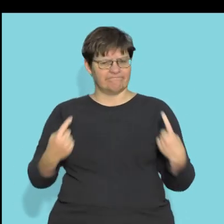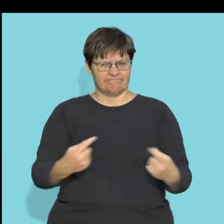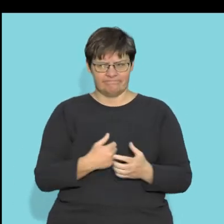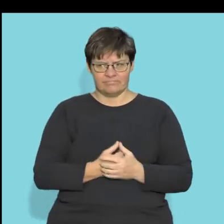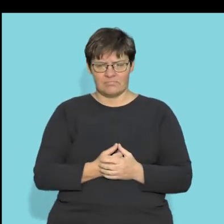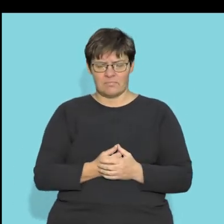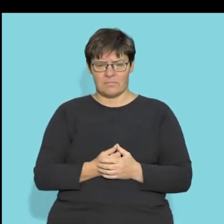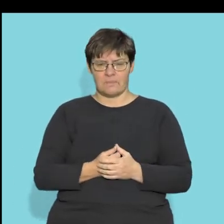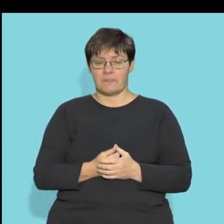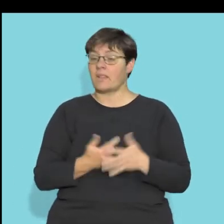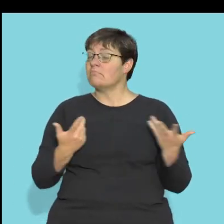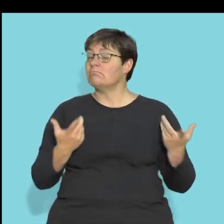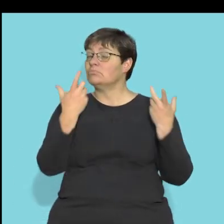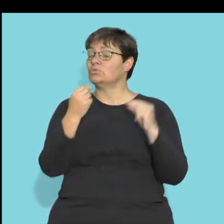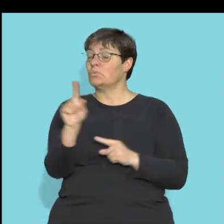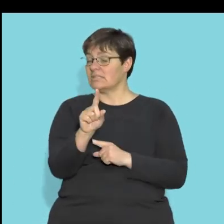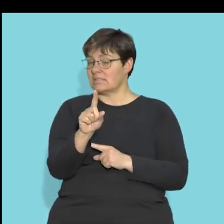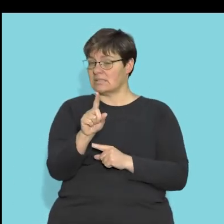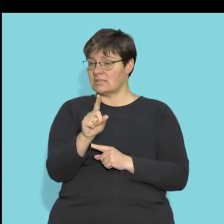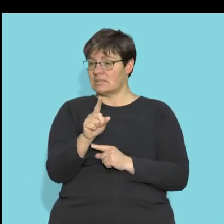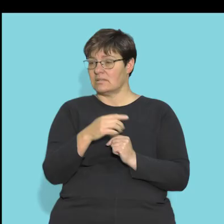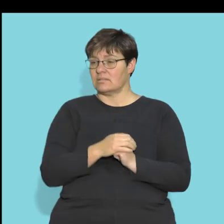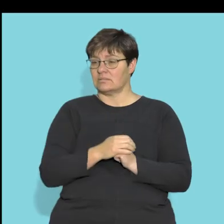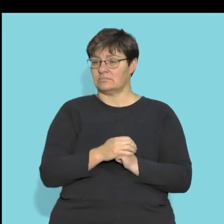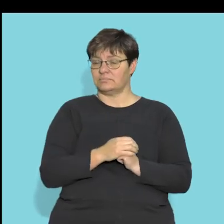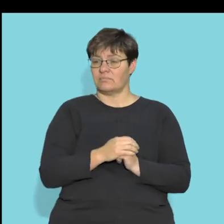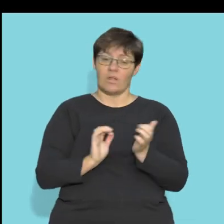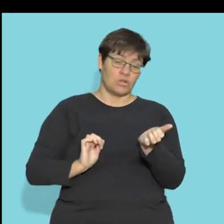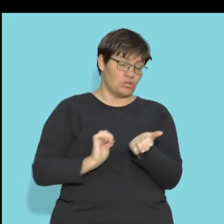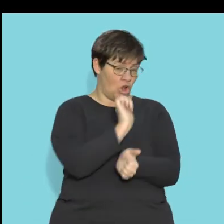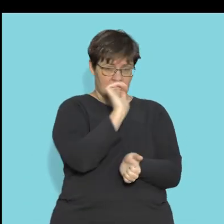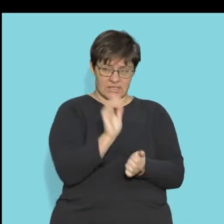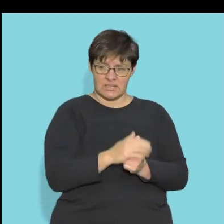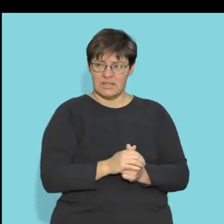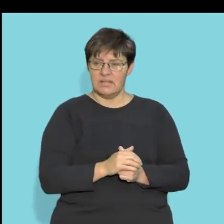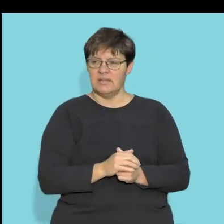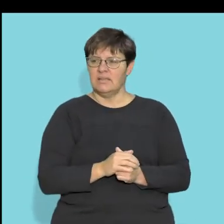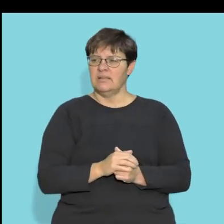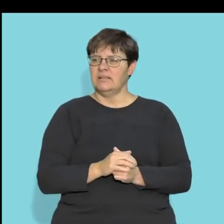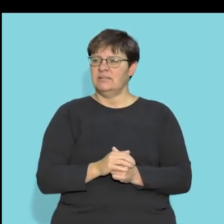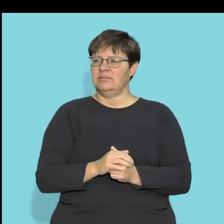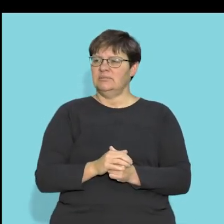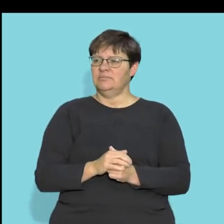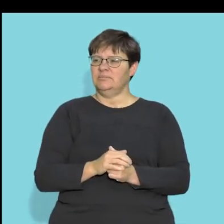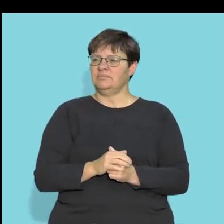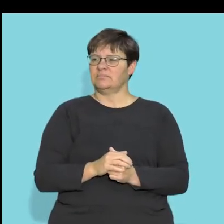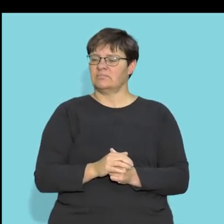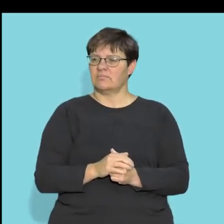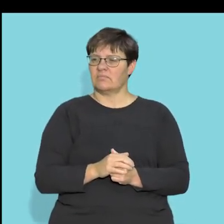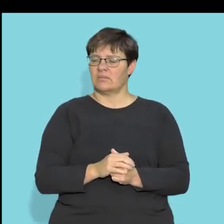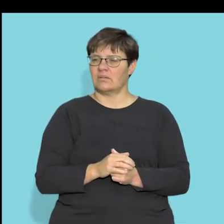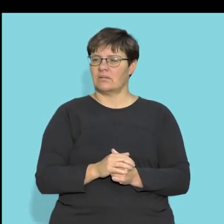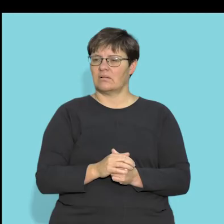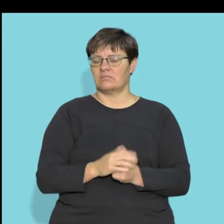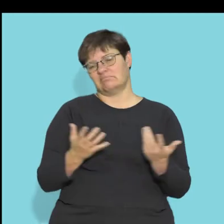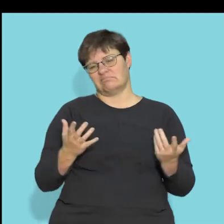But what I do is, instead of it making this solid, I'm going to bring the little razor out here. I have,